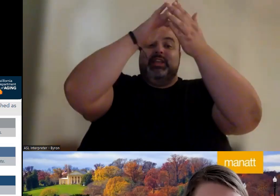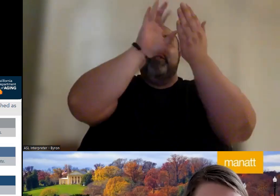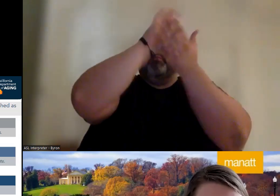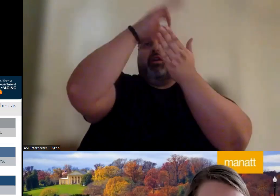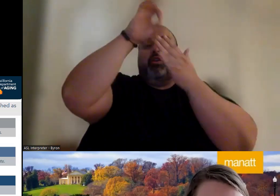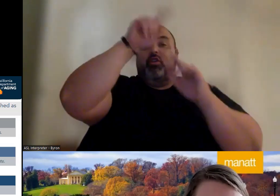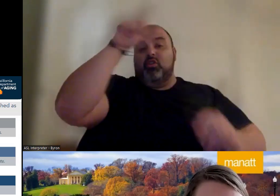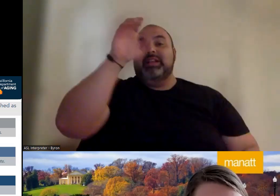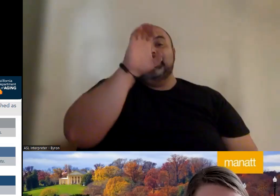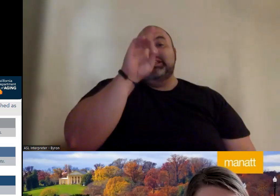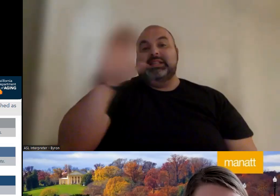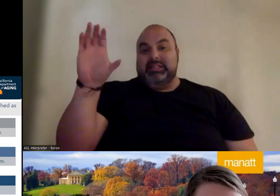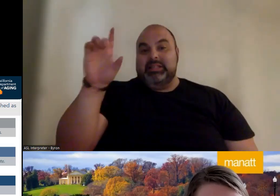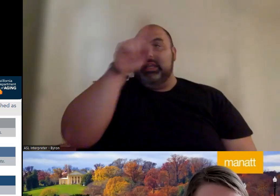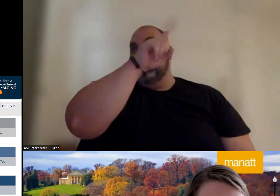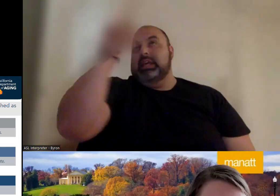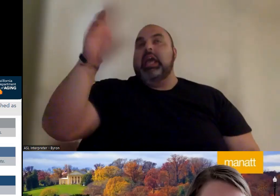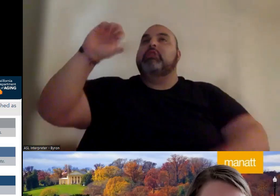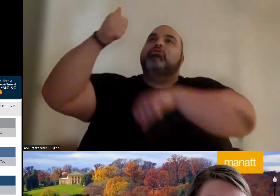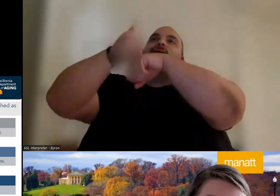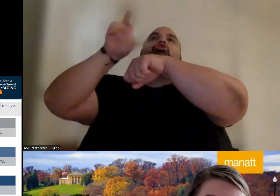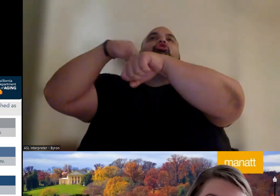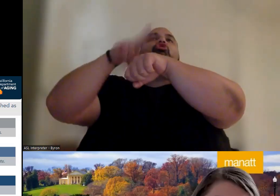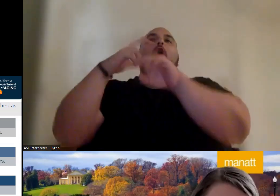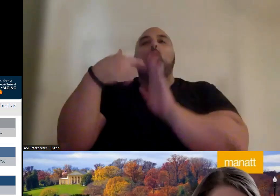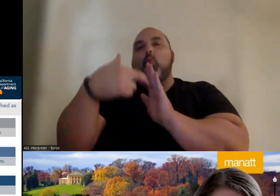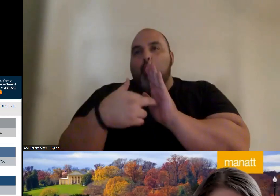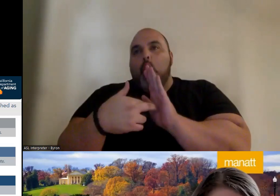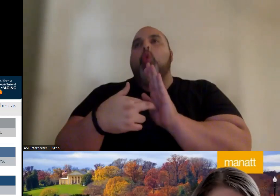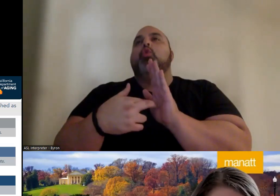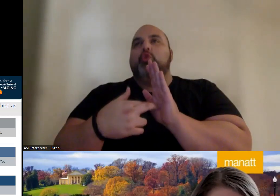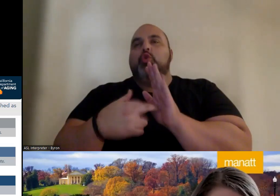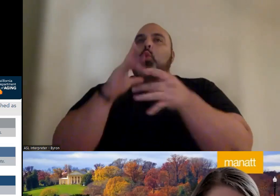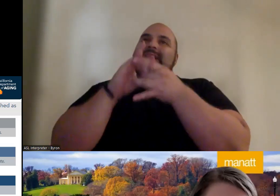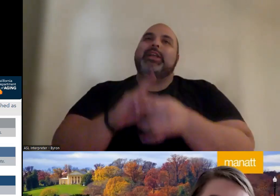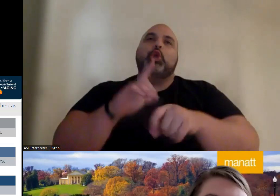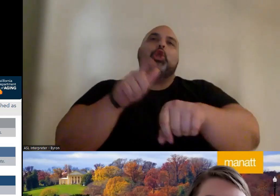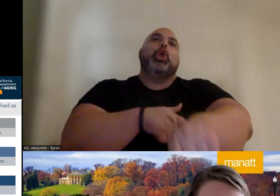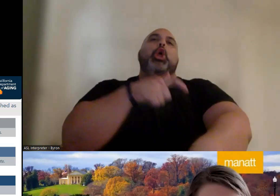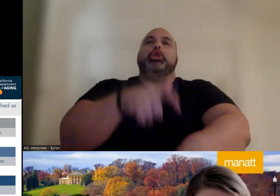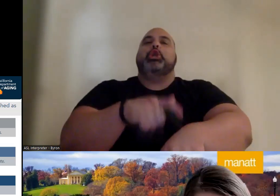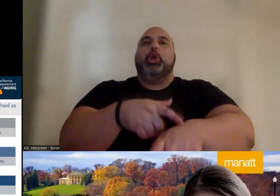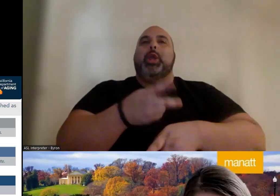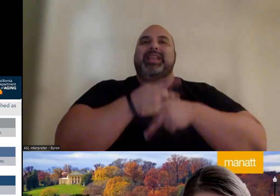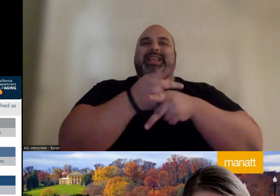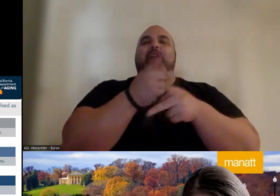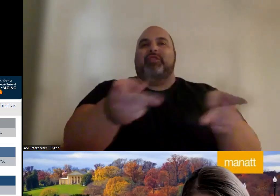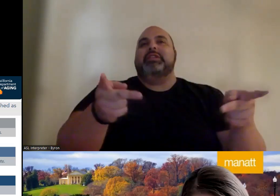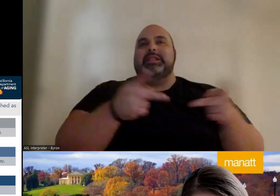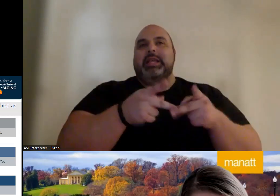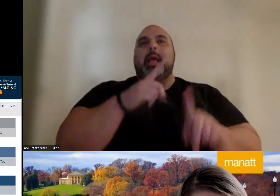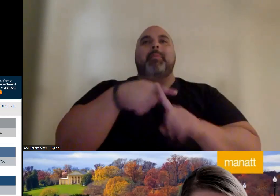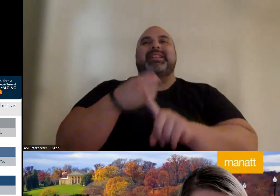Disease Control, will establish national rules and regulations related to long-term care facility visitation and infection